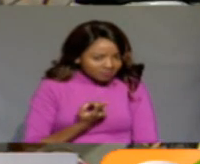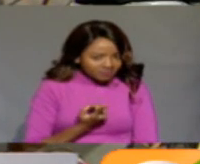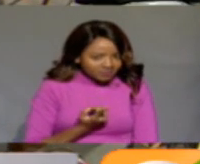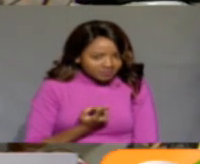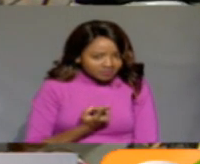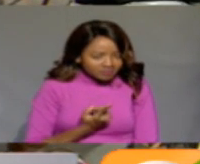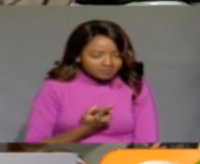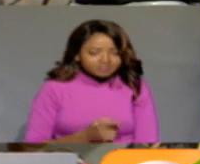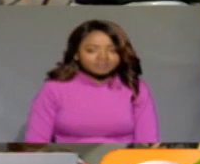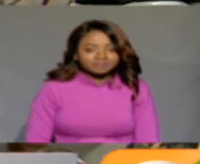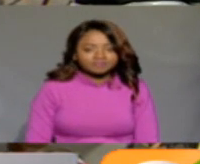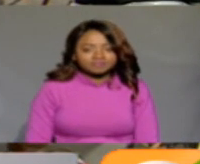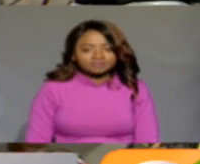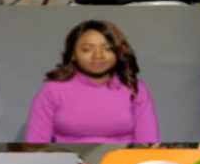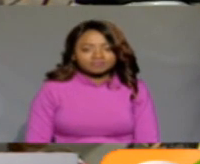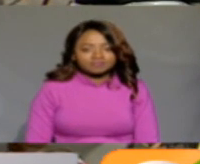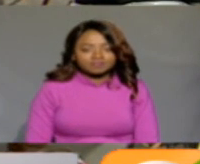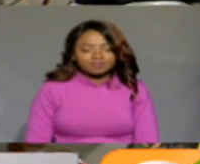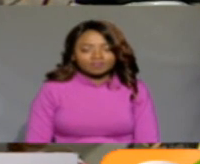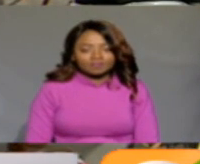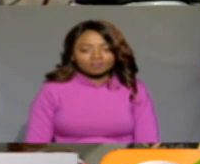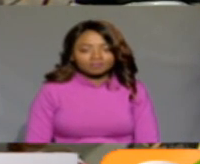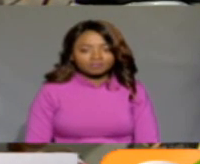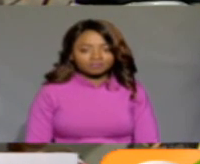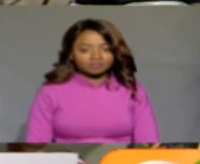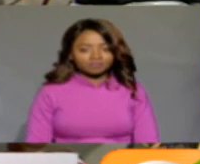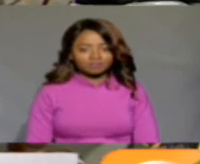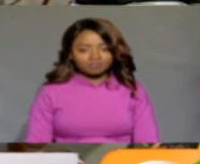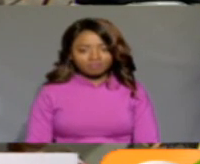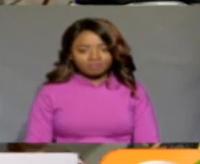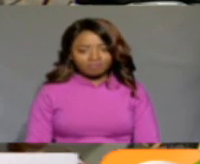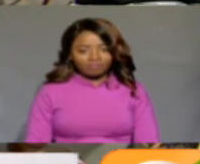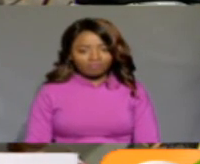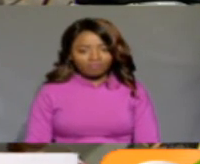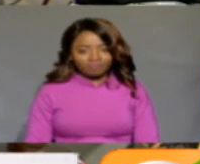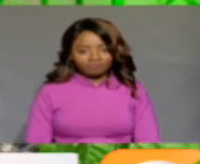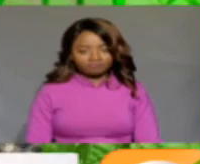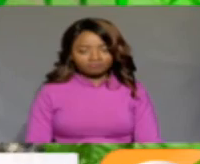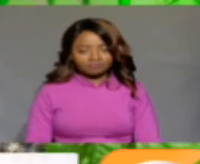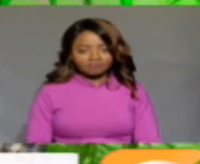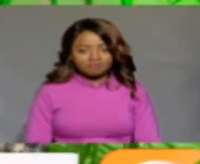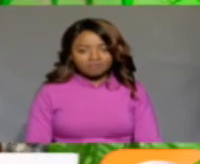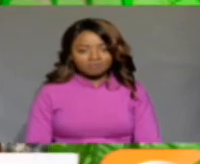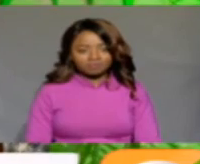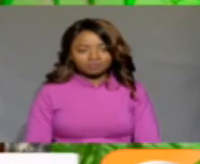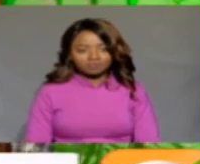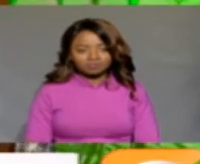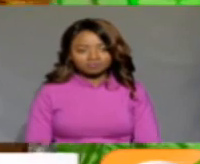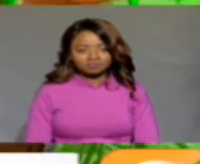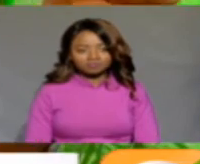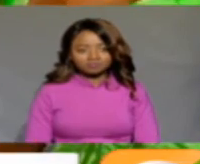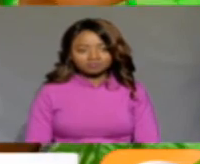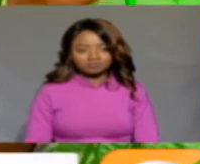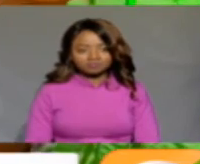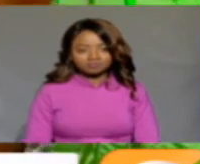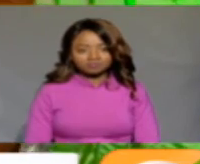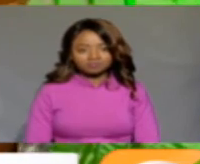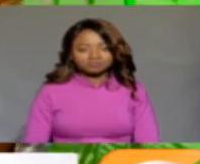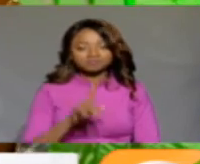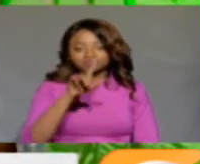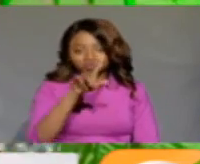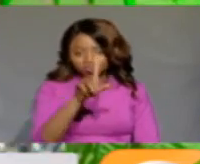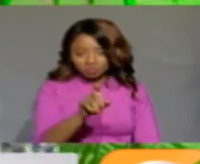If we have a system that works, it then means the system should be able to serve its